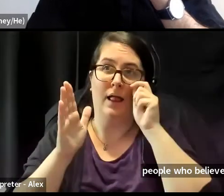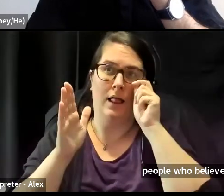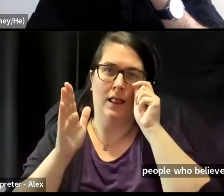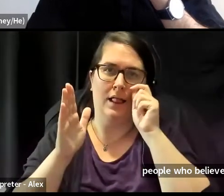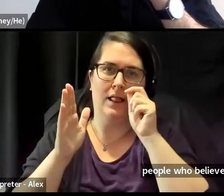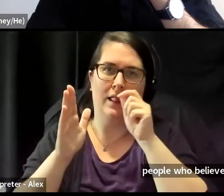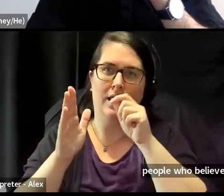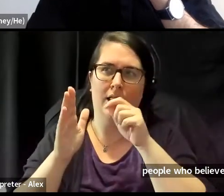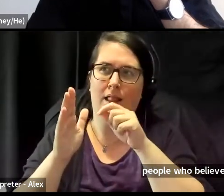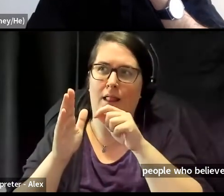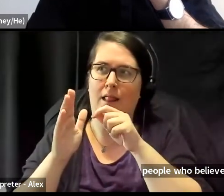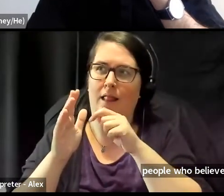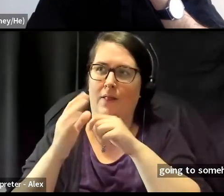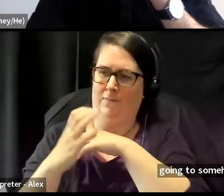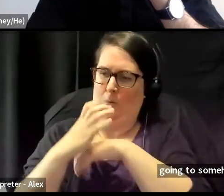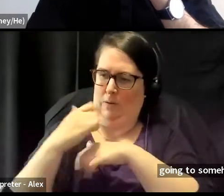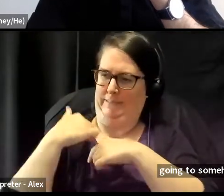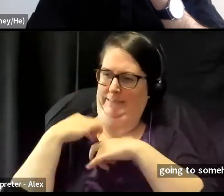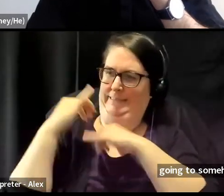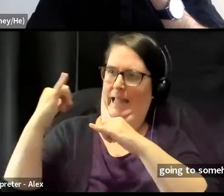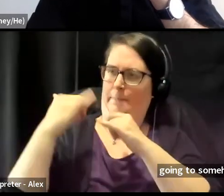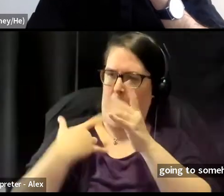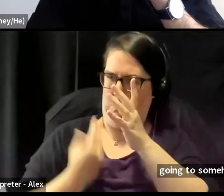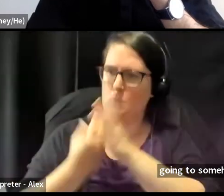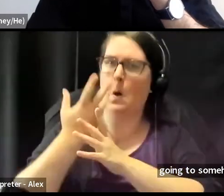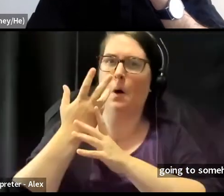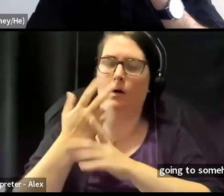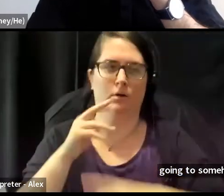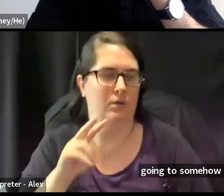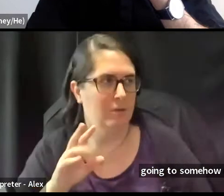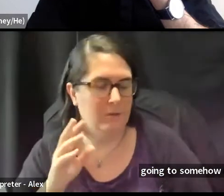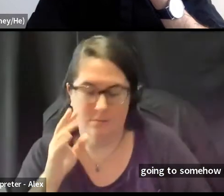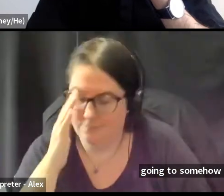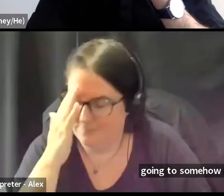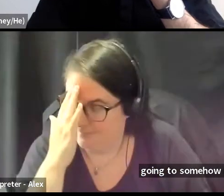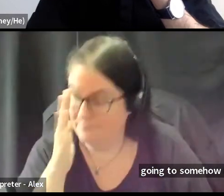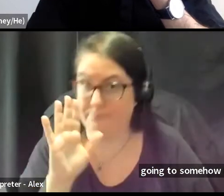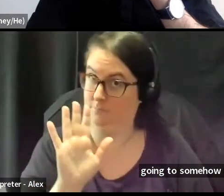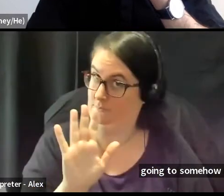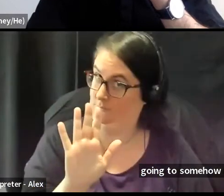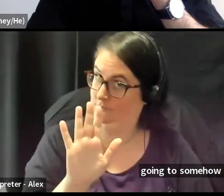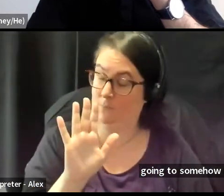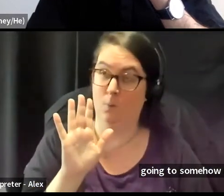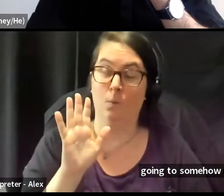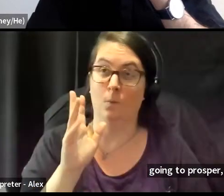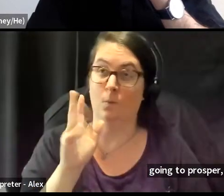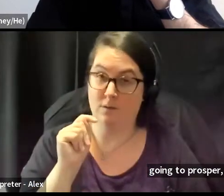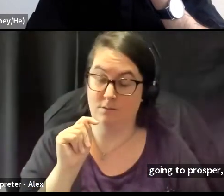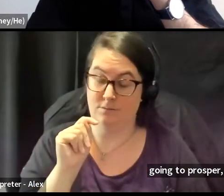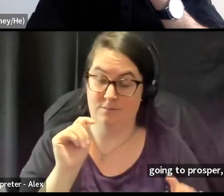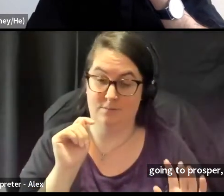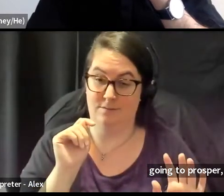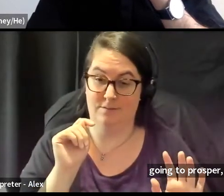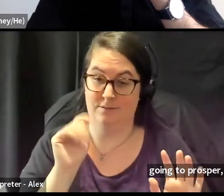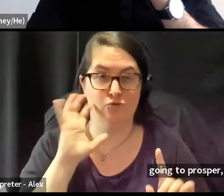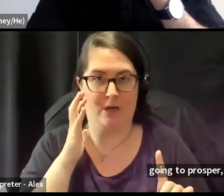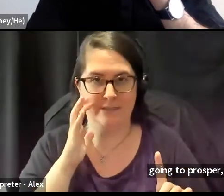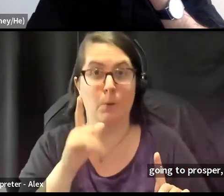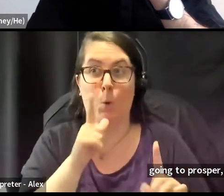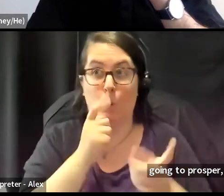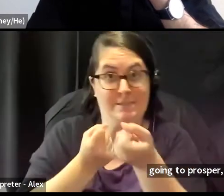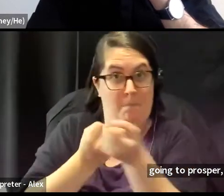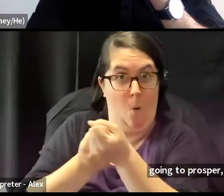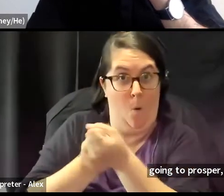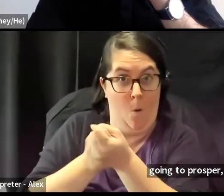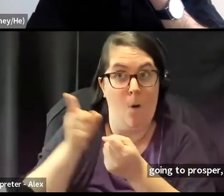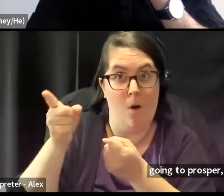and they were all going to prosper, which is the craziest thing in the world, because of the people who support him